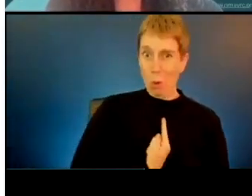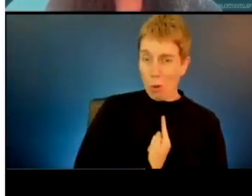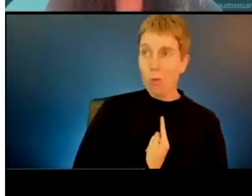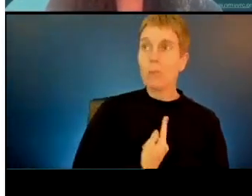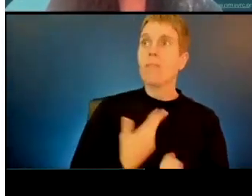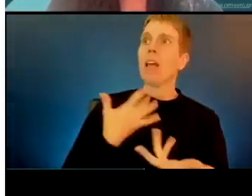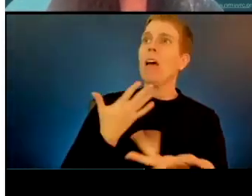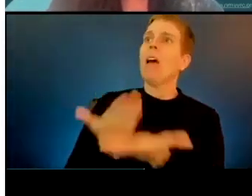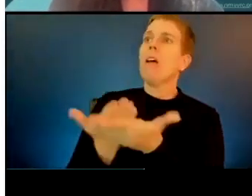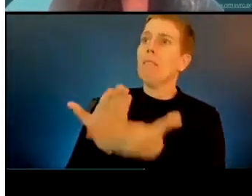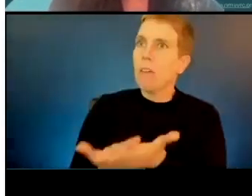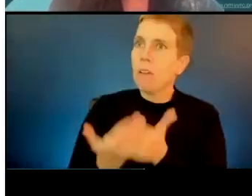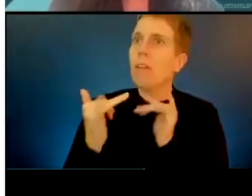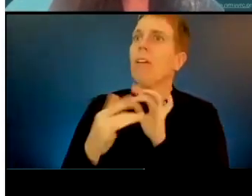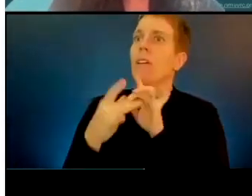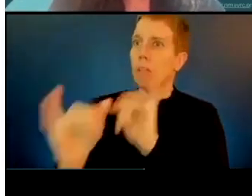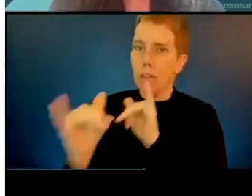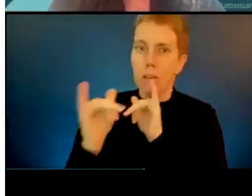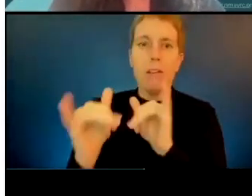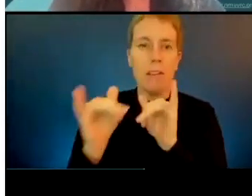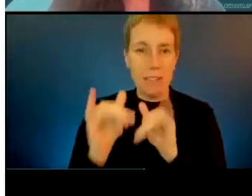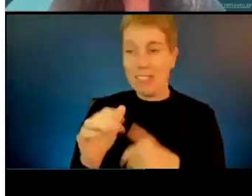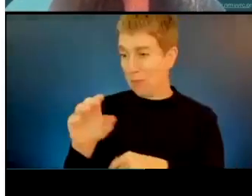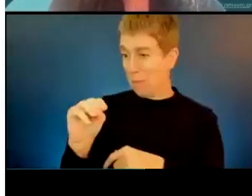just really connecting to others can be helpful.